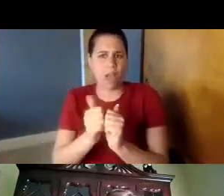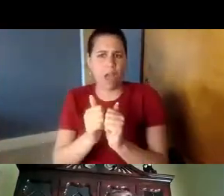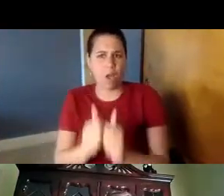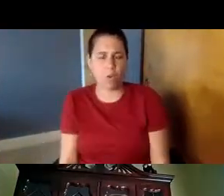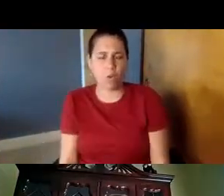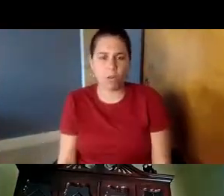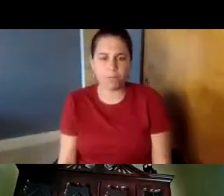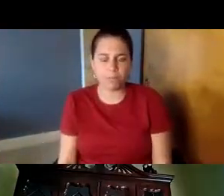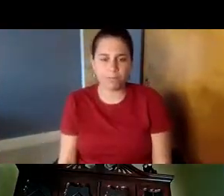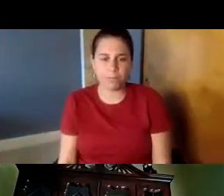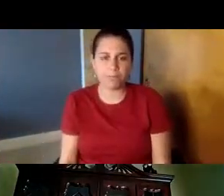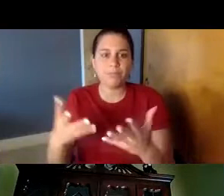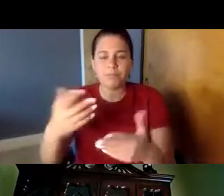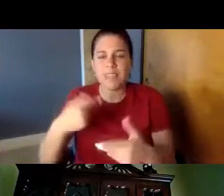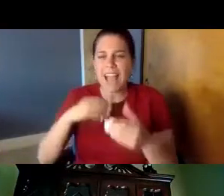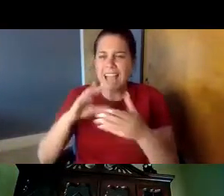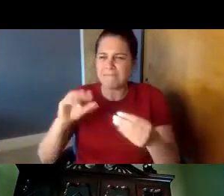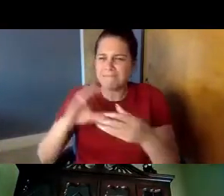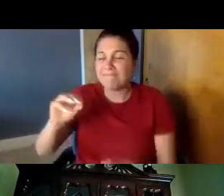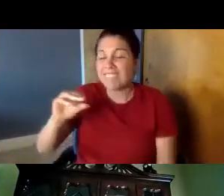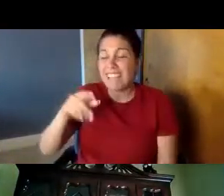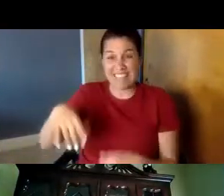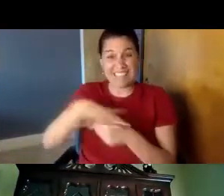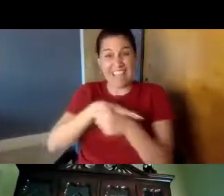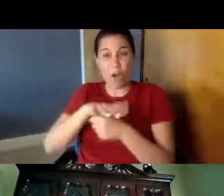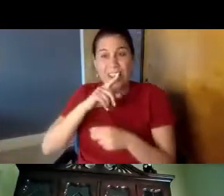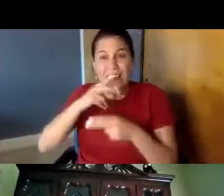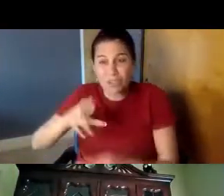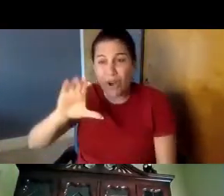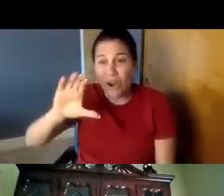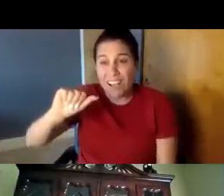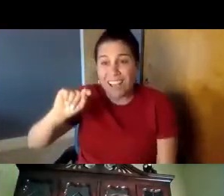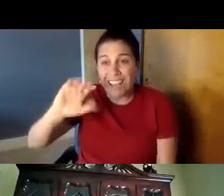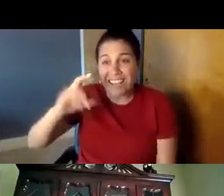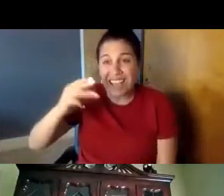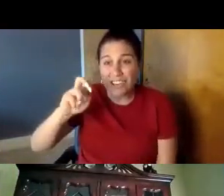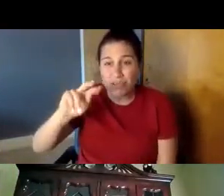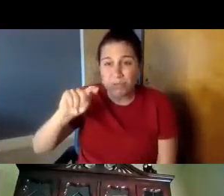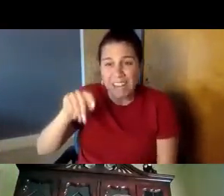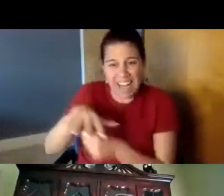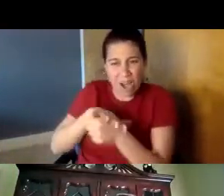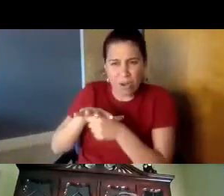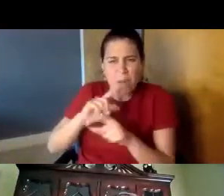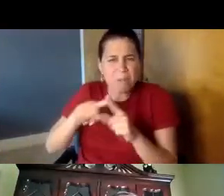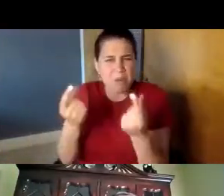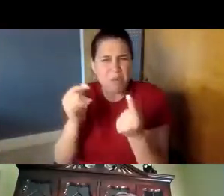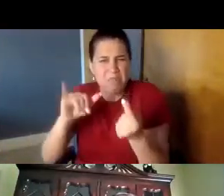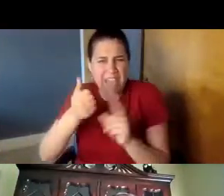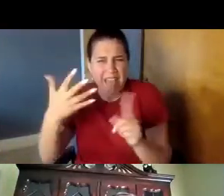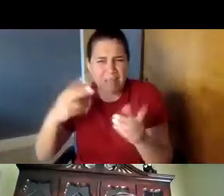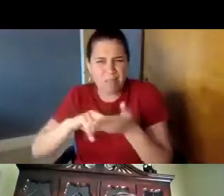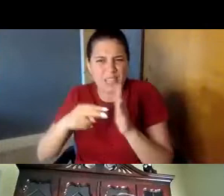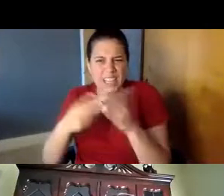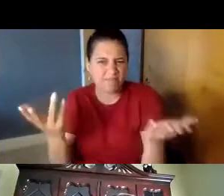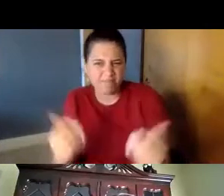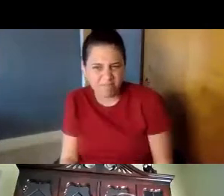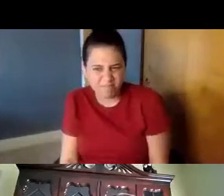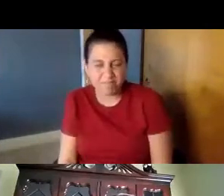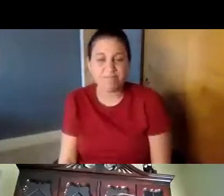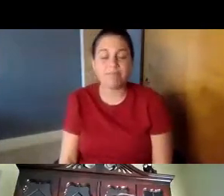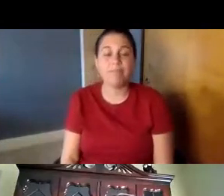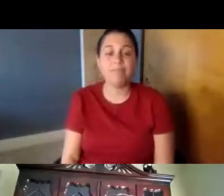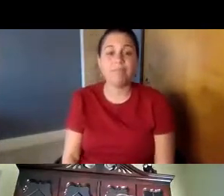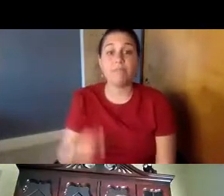All right, so I've said catchment area like, 5 or 6 times already, and we haven't really defined what we mean by catchment area. So the catchment area